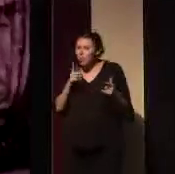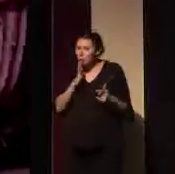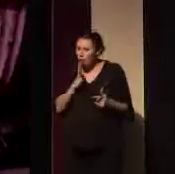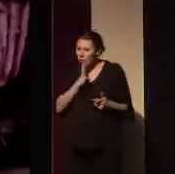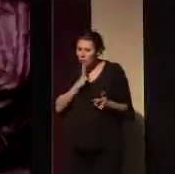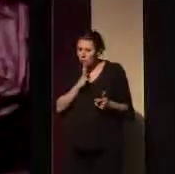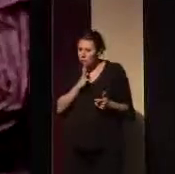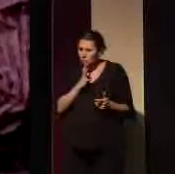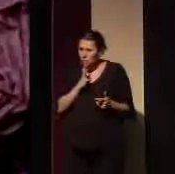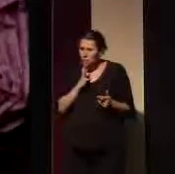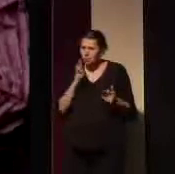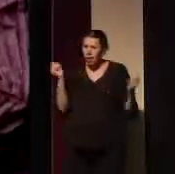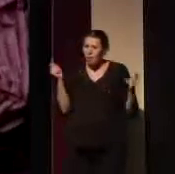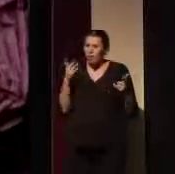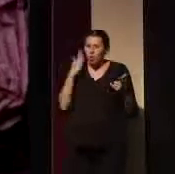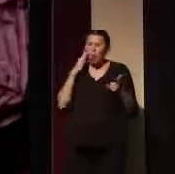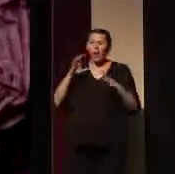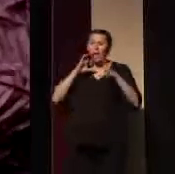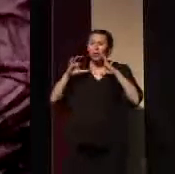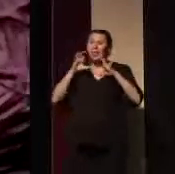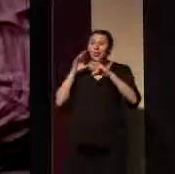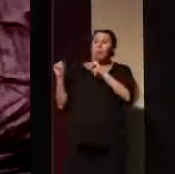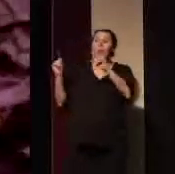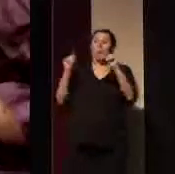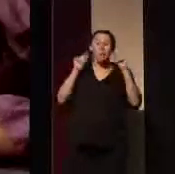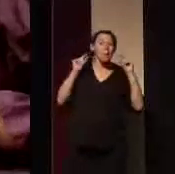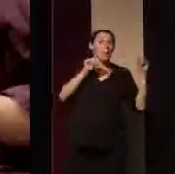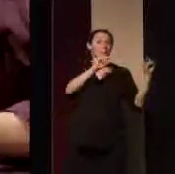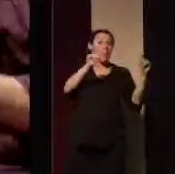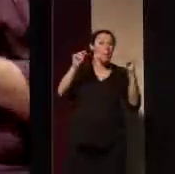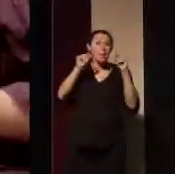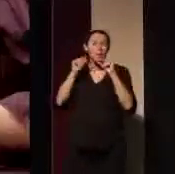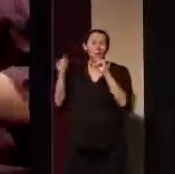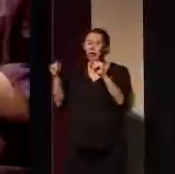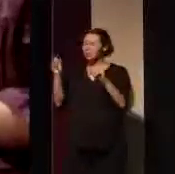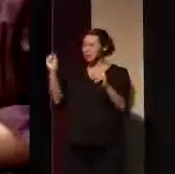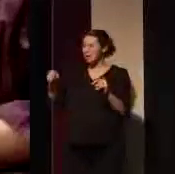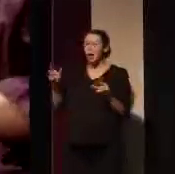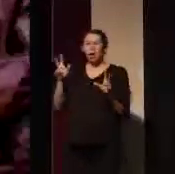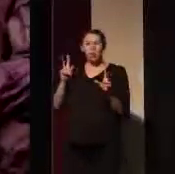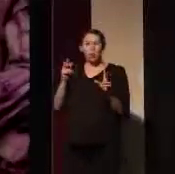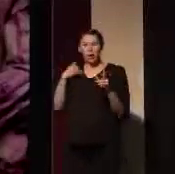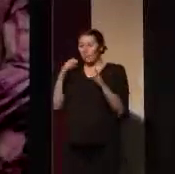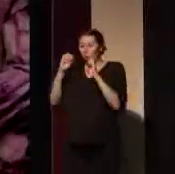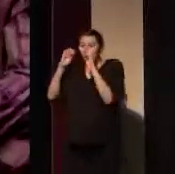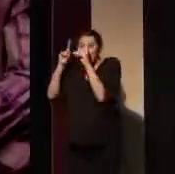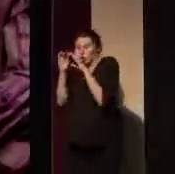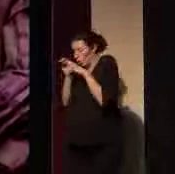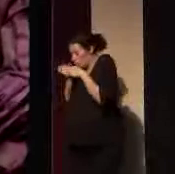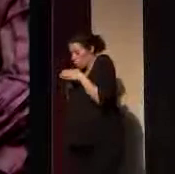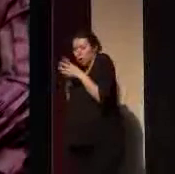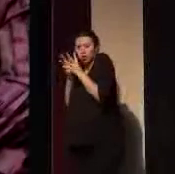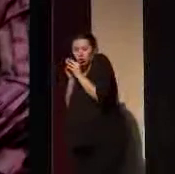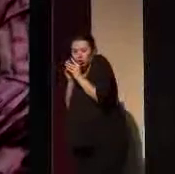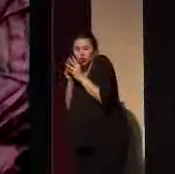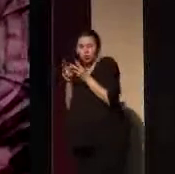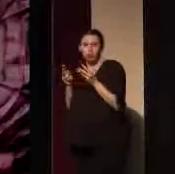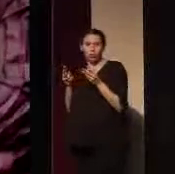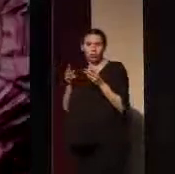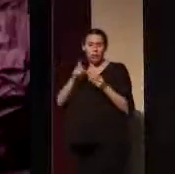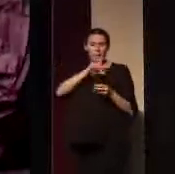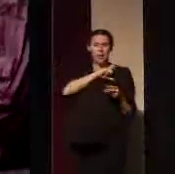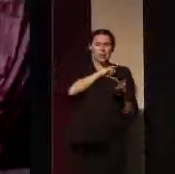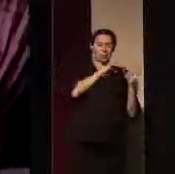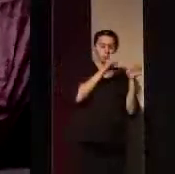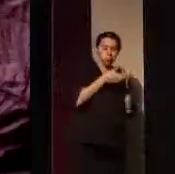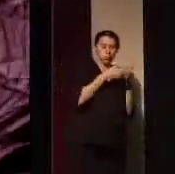Everybody knows that there are conversations all over the place, right? We do that. We silo ourselves into this. The educators are talking, and the police